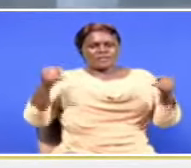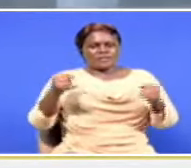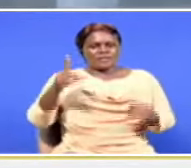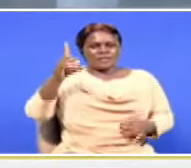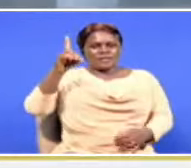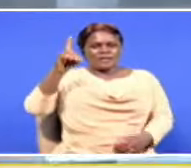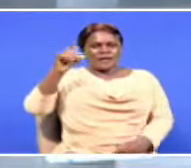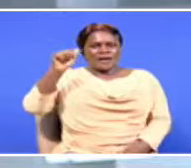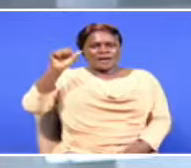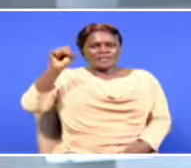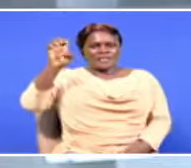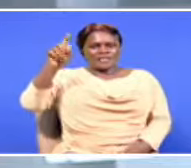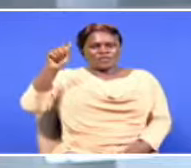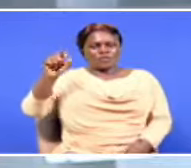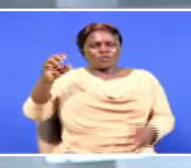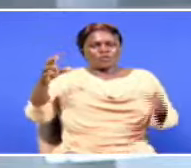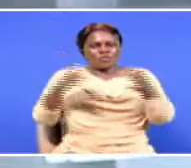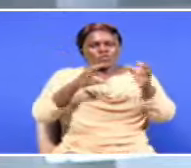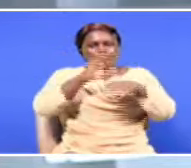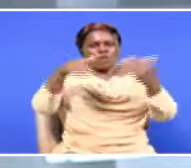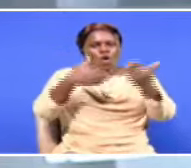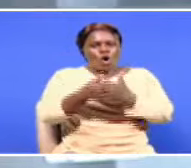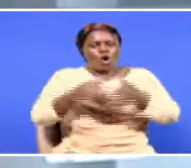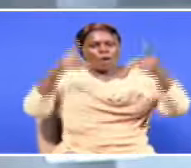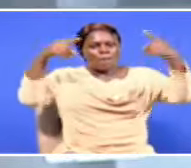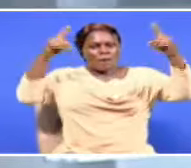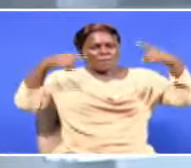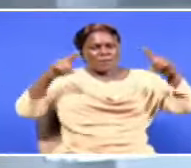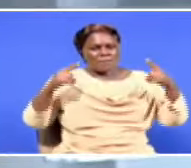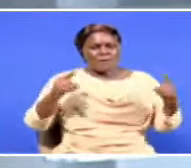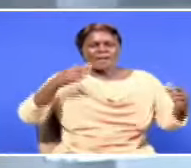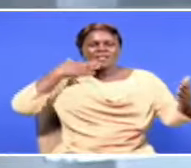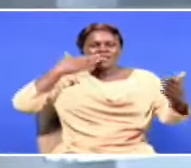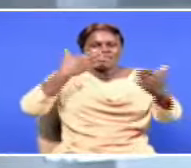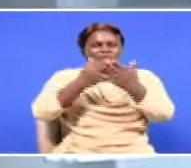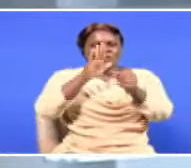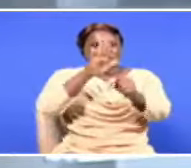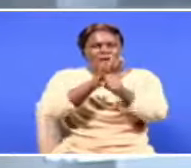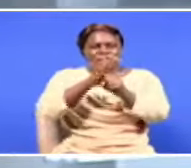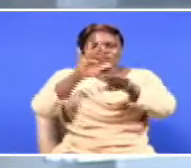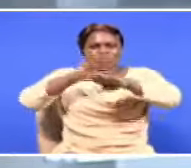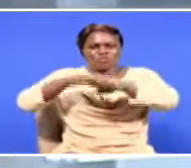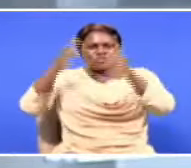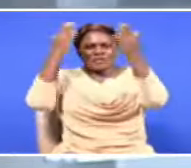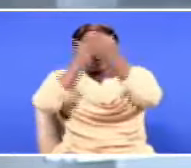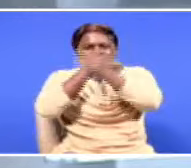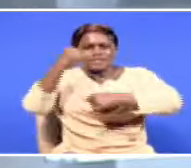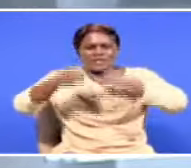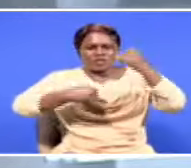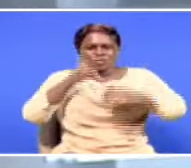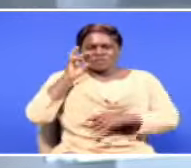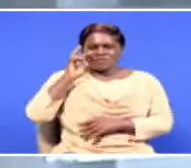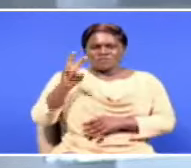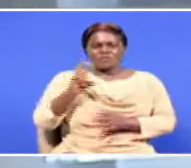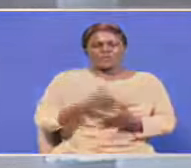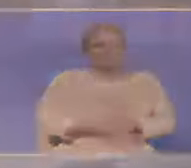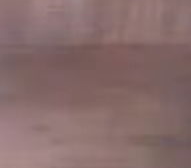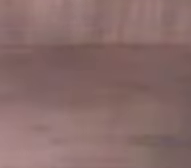name is Dennis Aseto. To the entire team that made this a success, Asante sana, good night, enjoy the rest of your viewing.